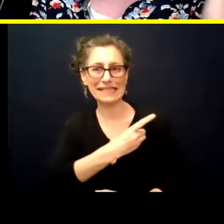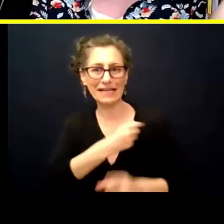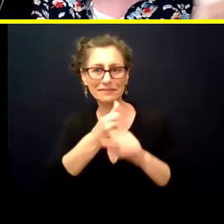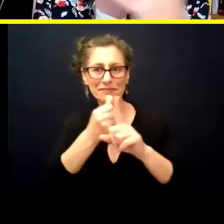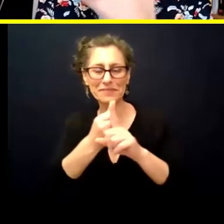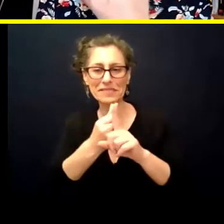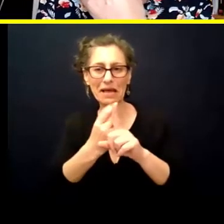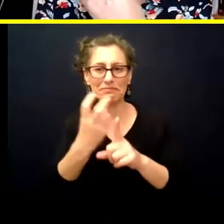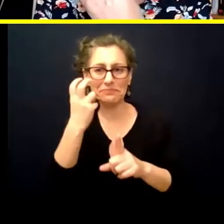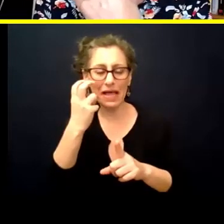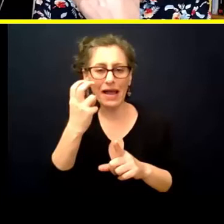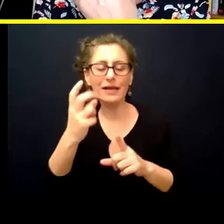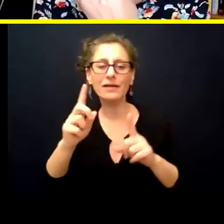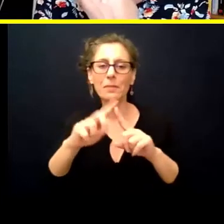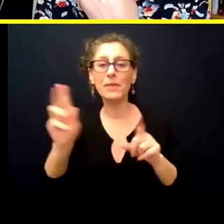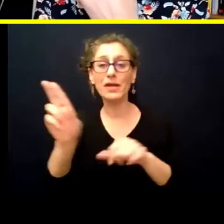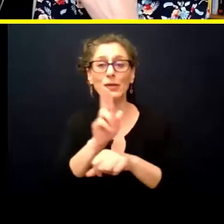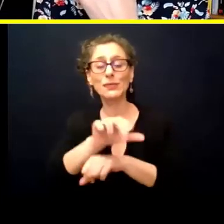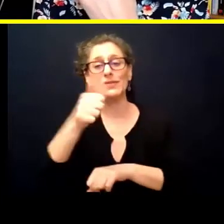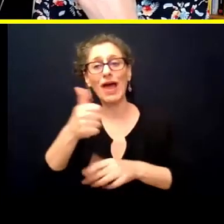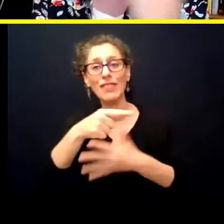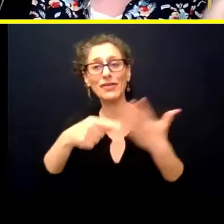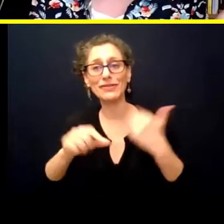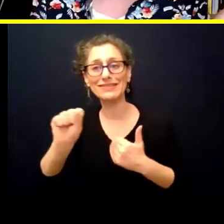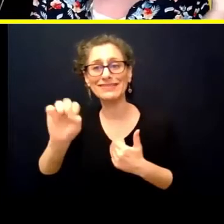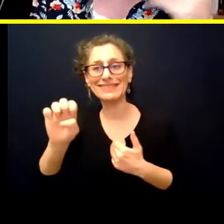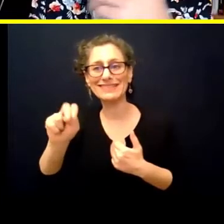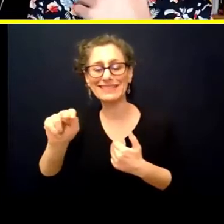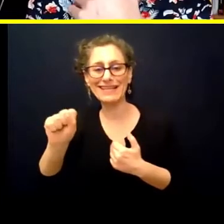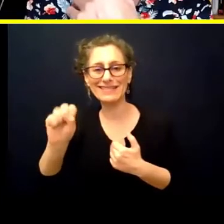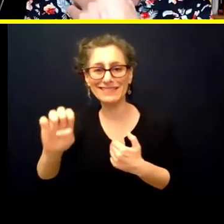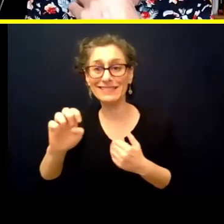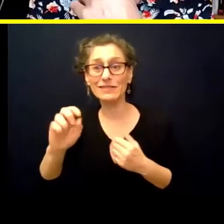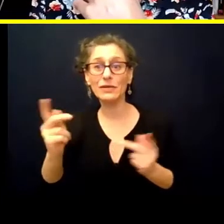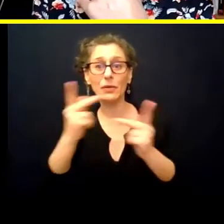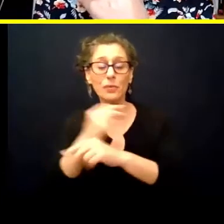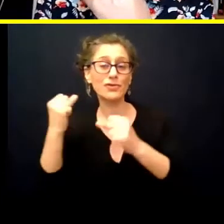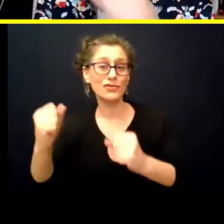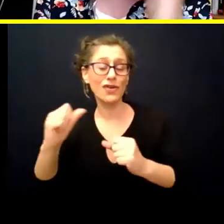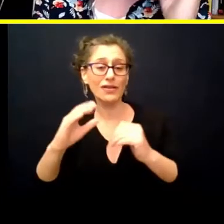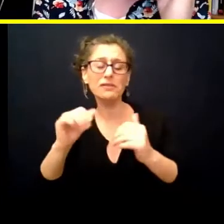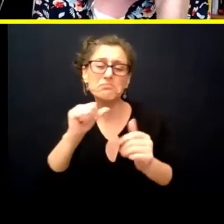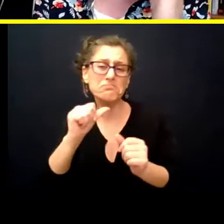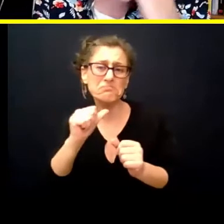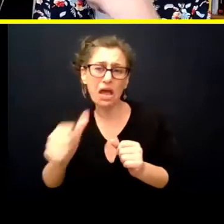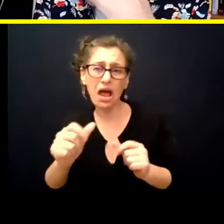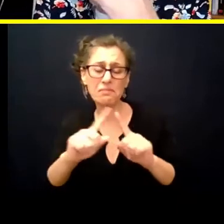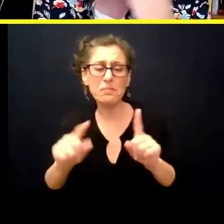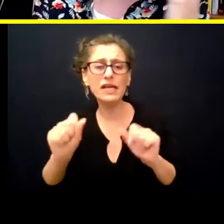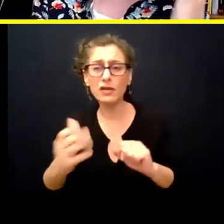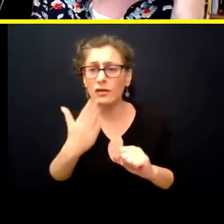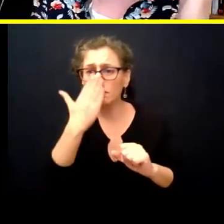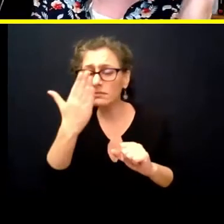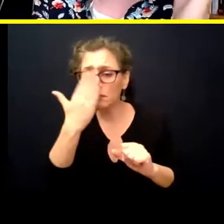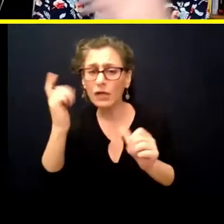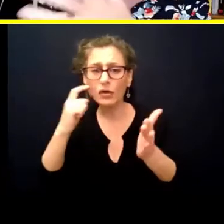had utilized his other senses, and not that they were any stronger than anybody else's, but he was able to smell something